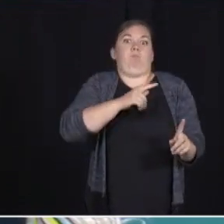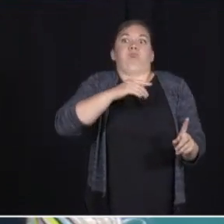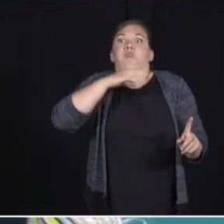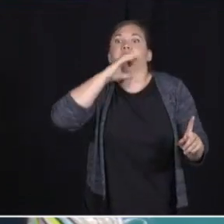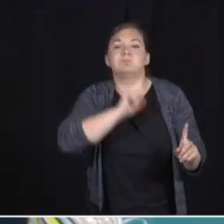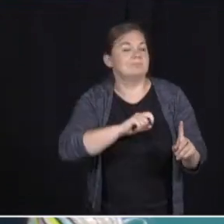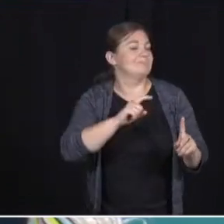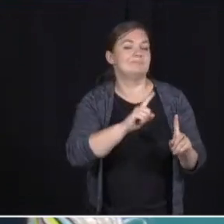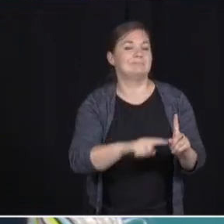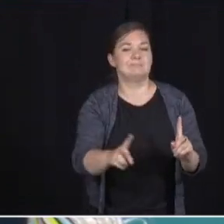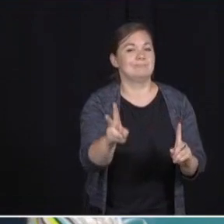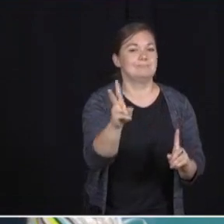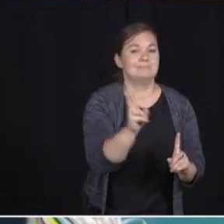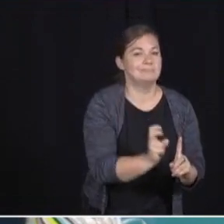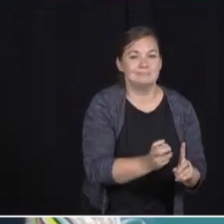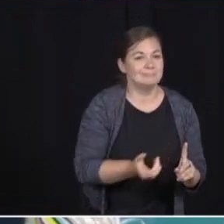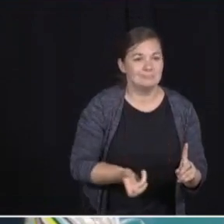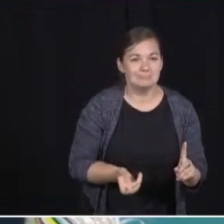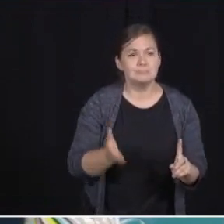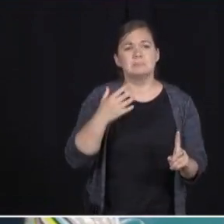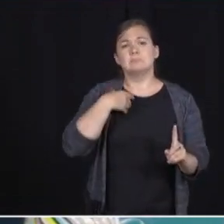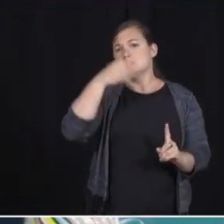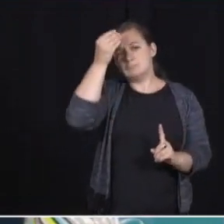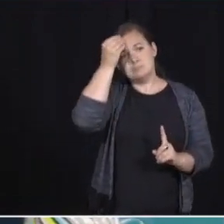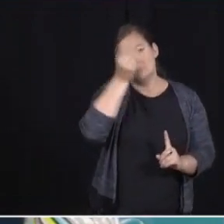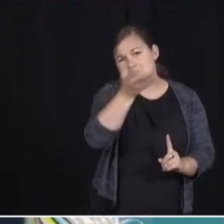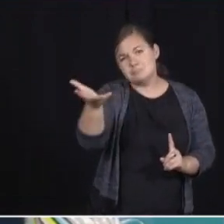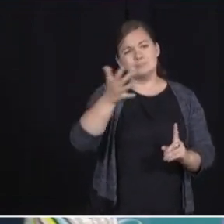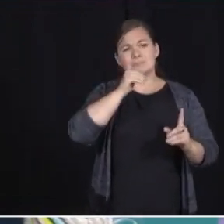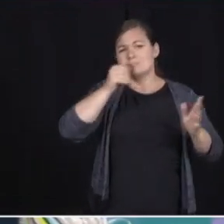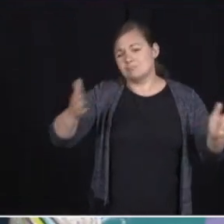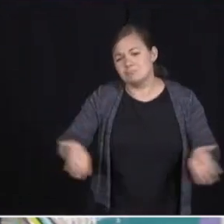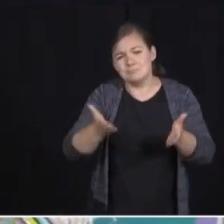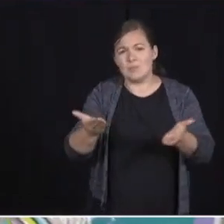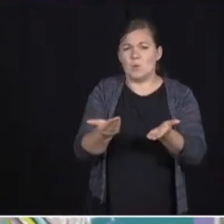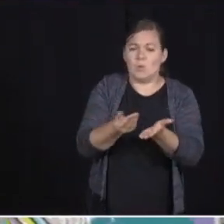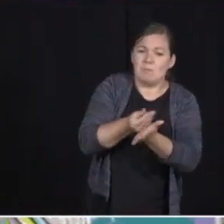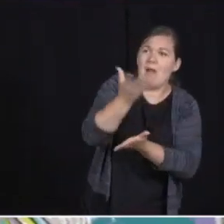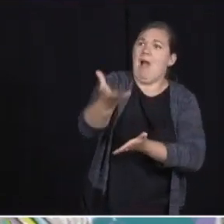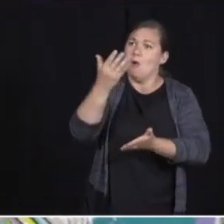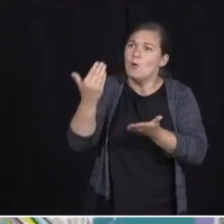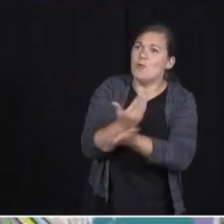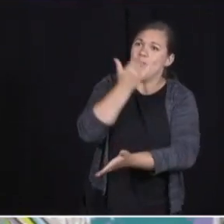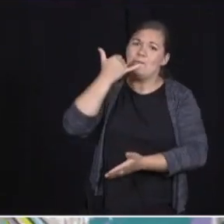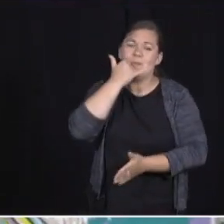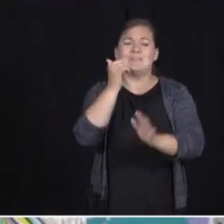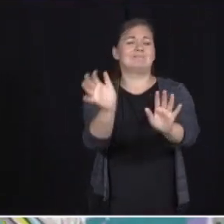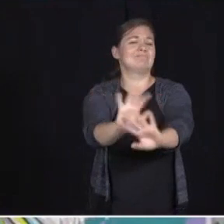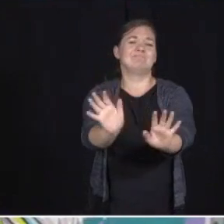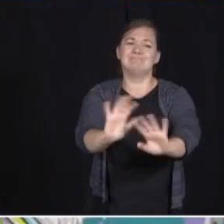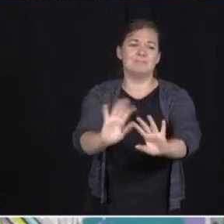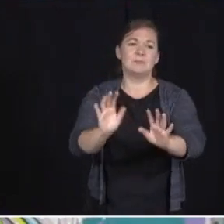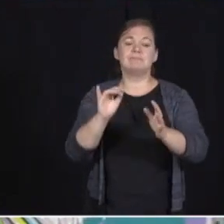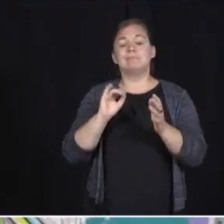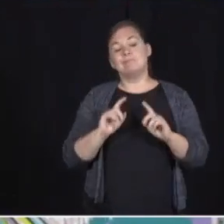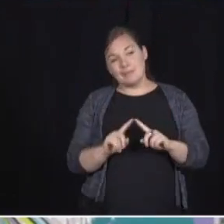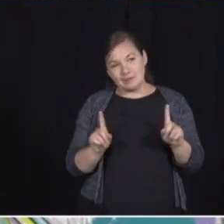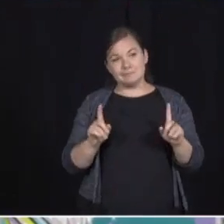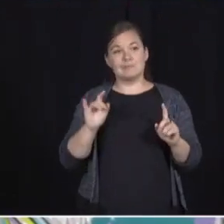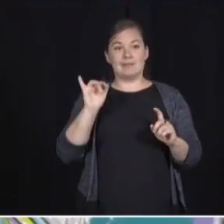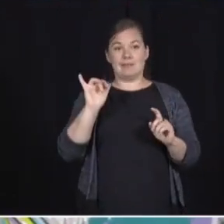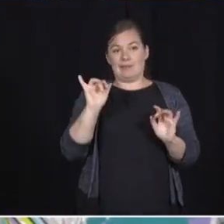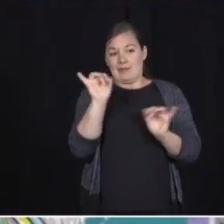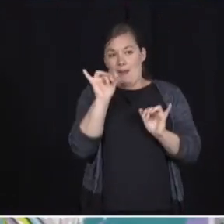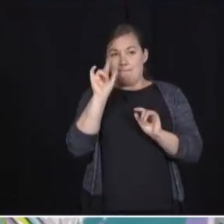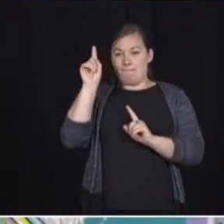everyone, I'm not encouraging everyone to get a new phone because of that, but I am saying, and what the Premier said, and I think we